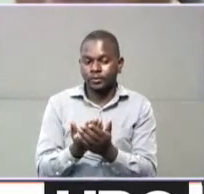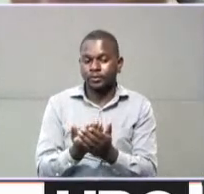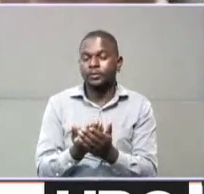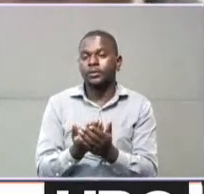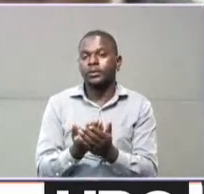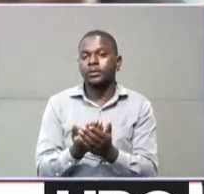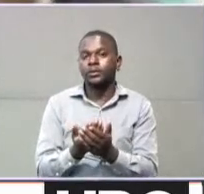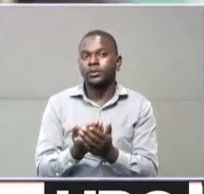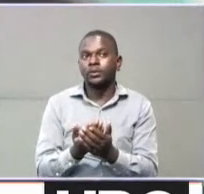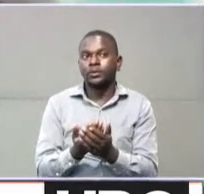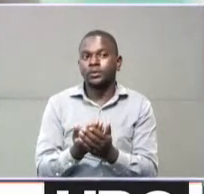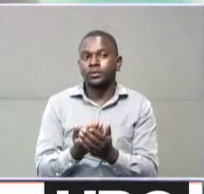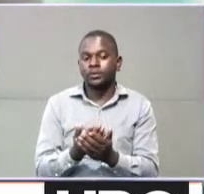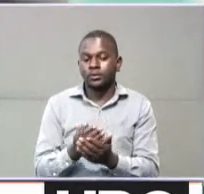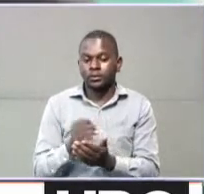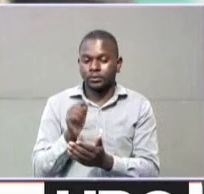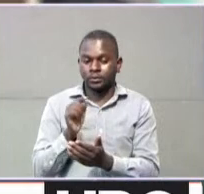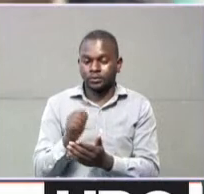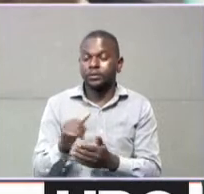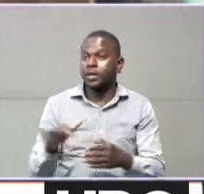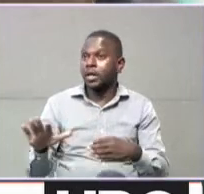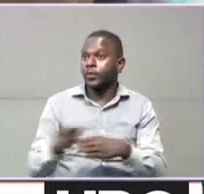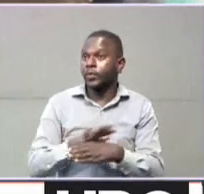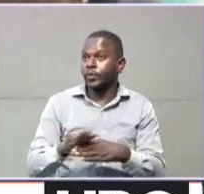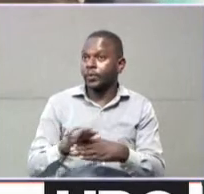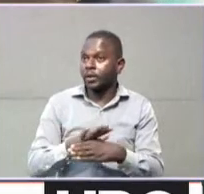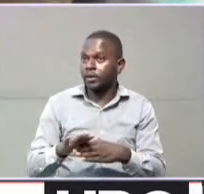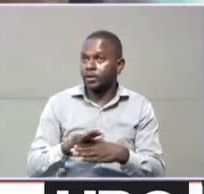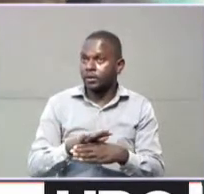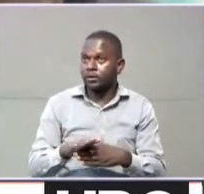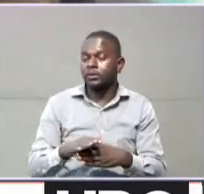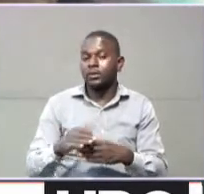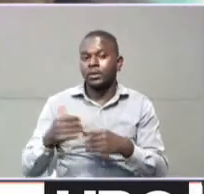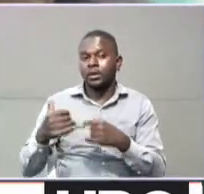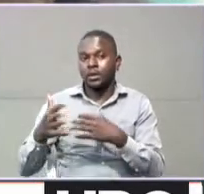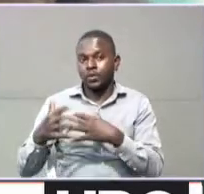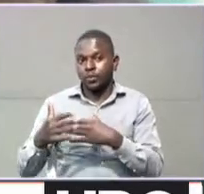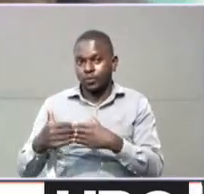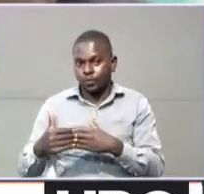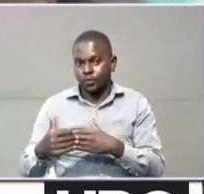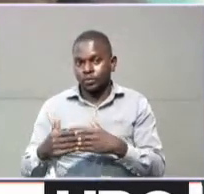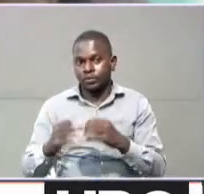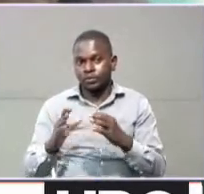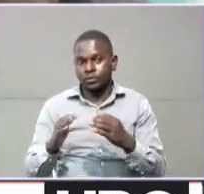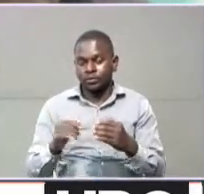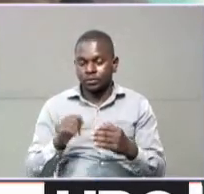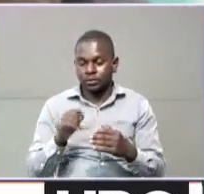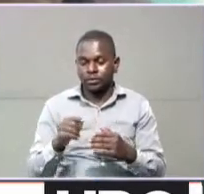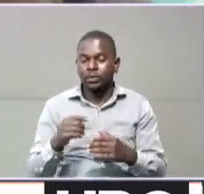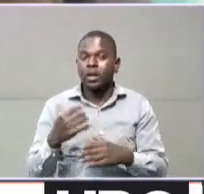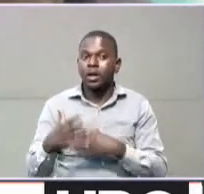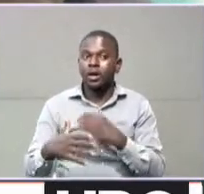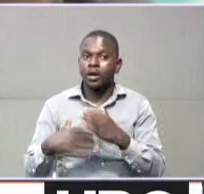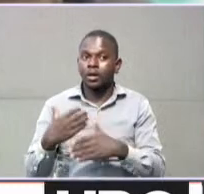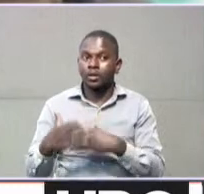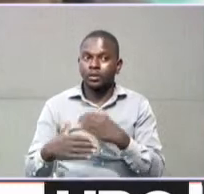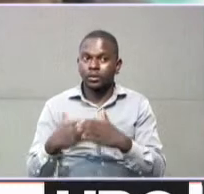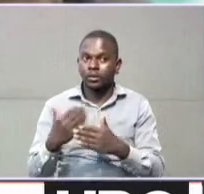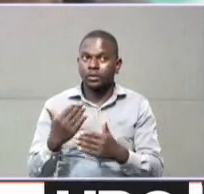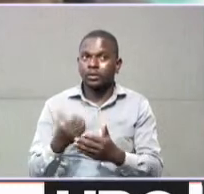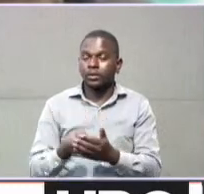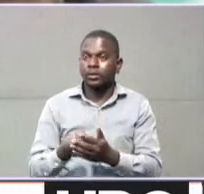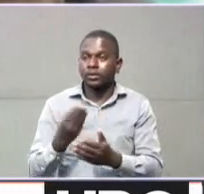to those enterprises involved in production manufacturing processing valuating